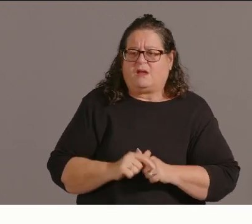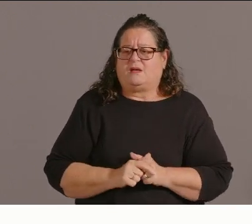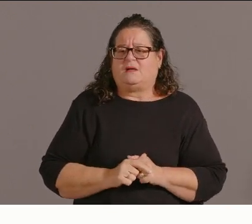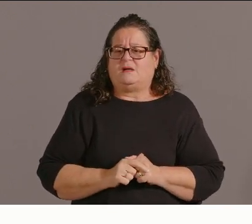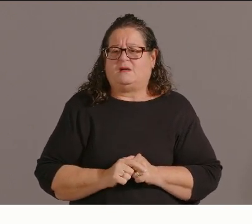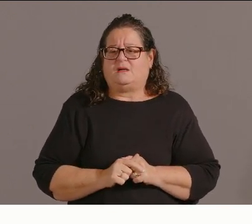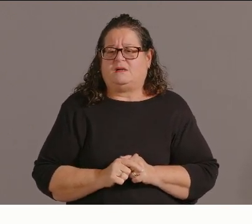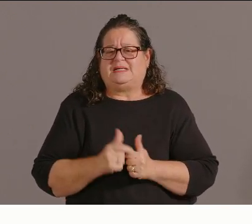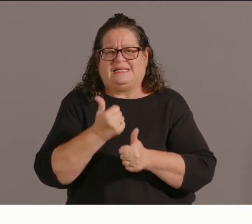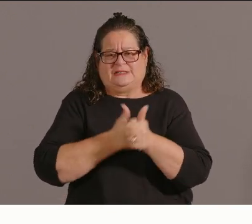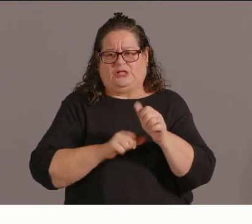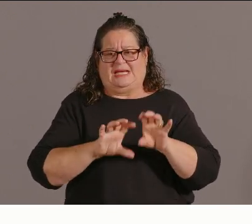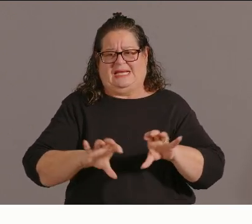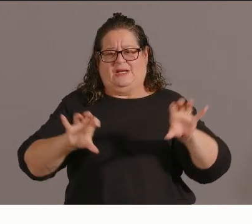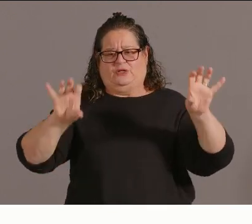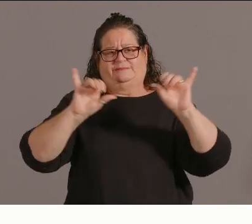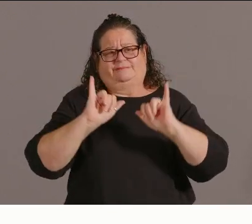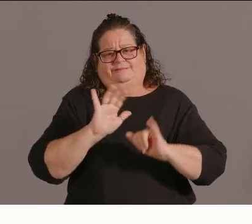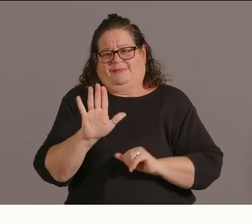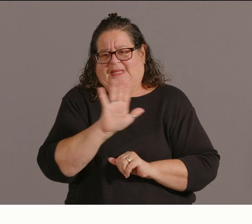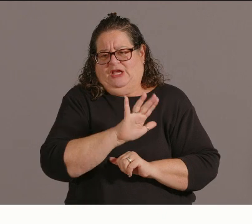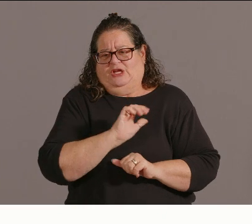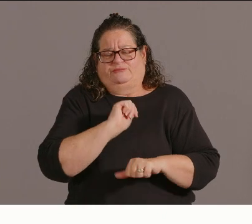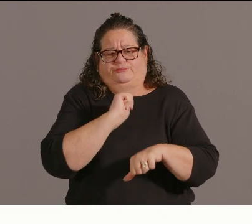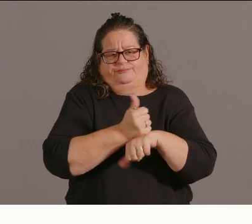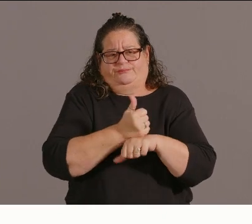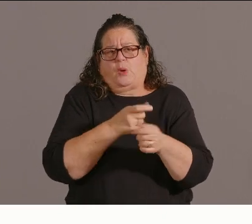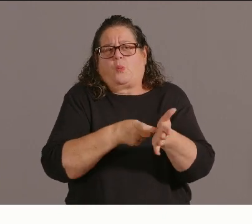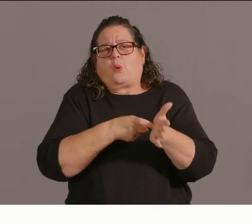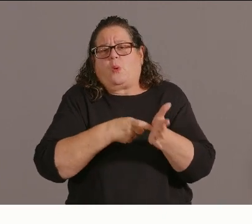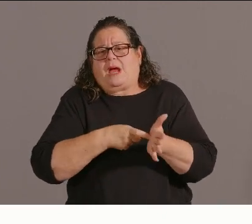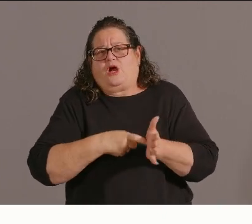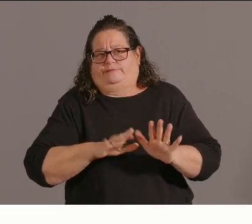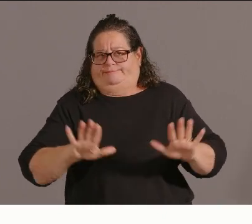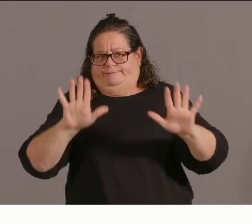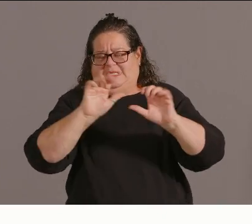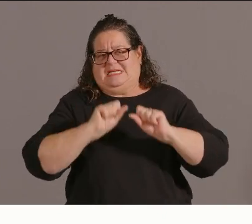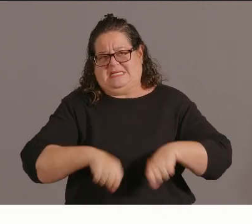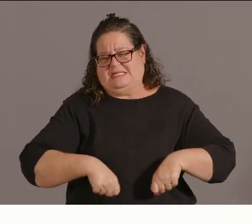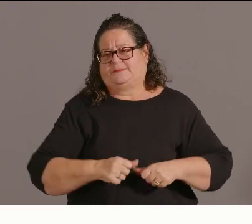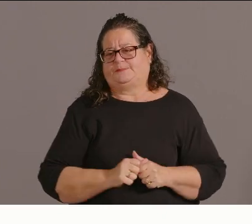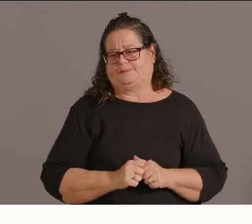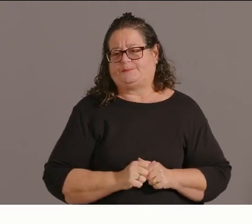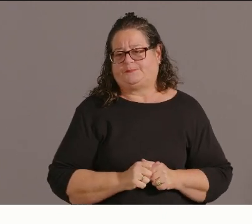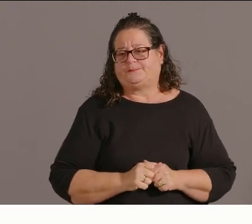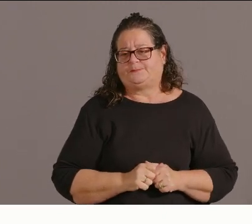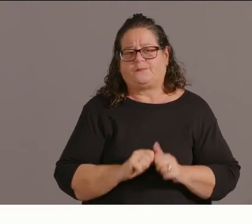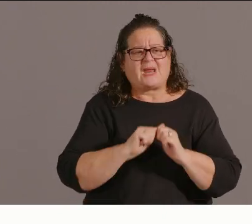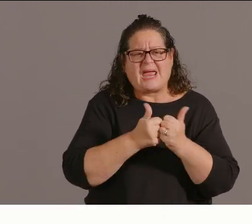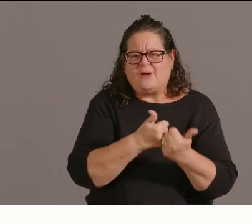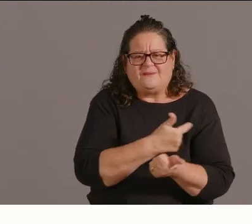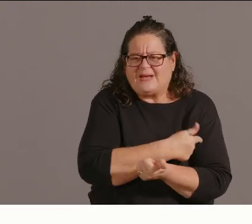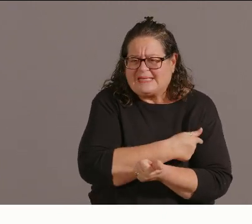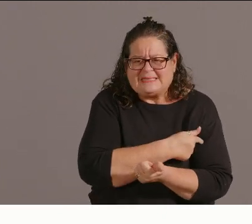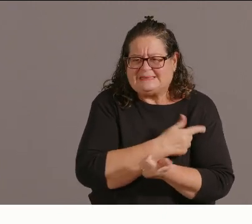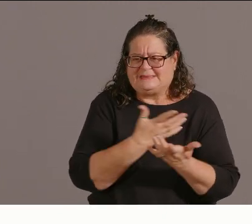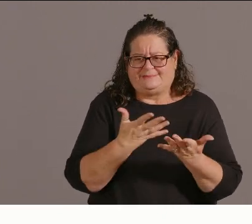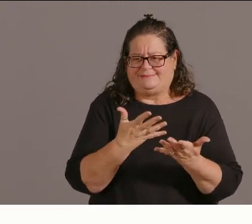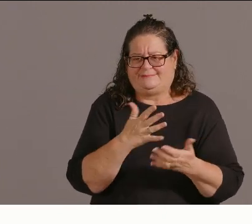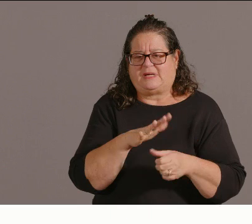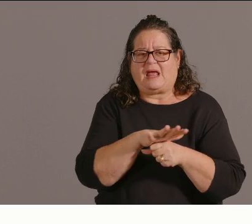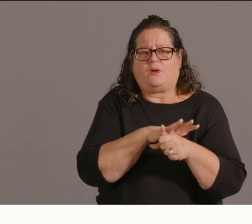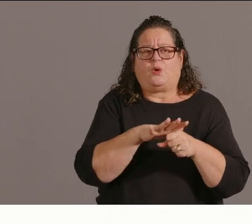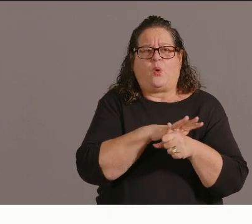they've received. So potential strategies could be used. There could be local health department prioritization. Some of our health departments are going